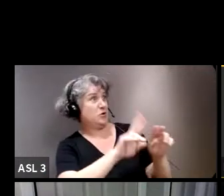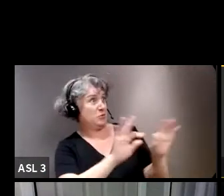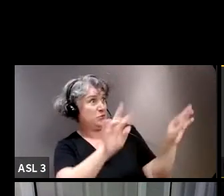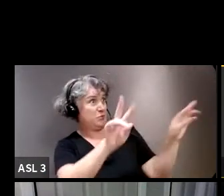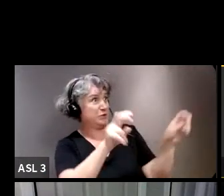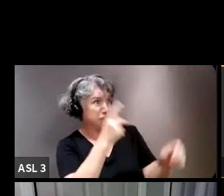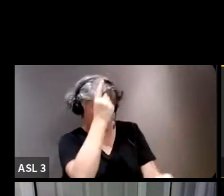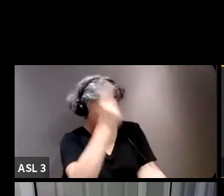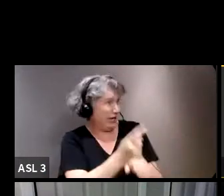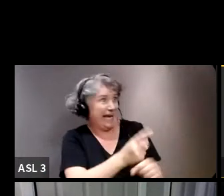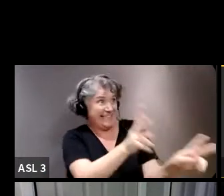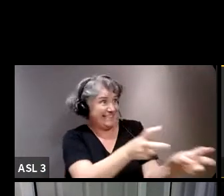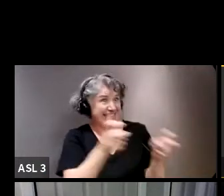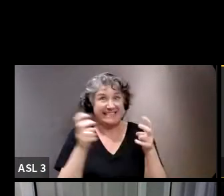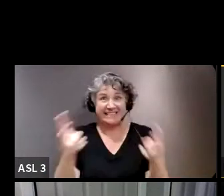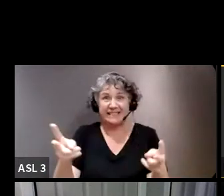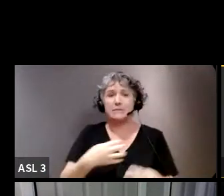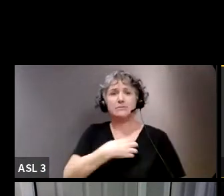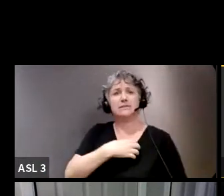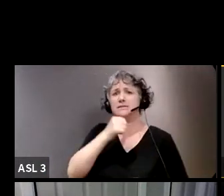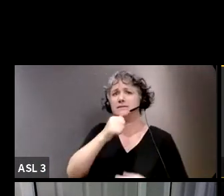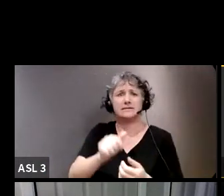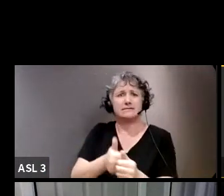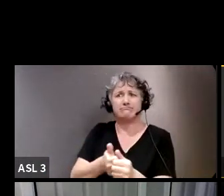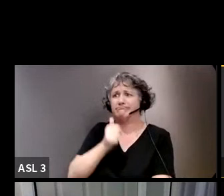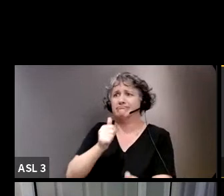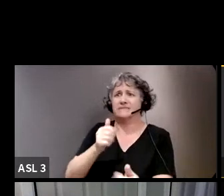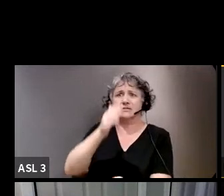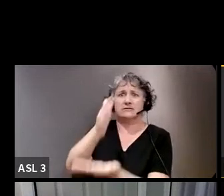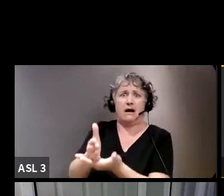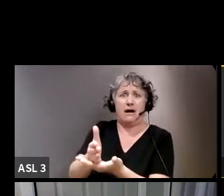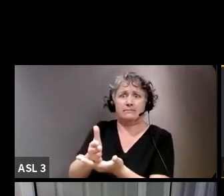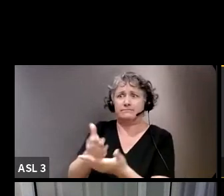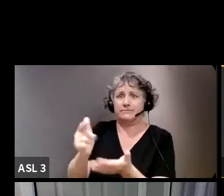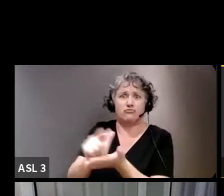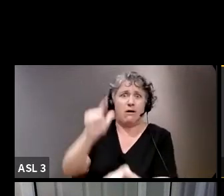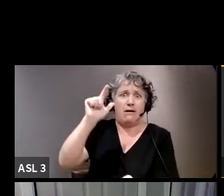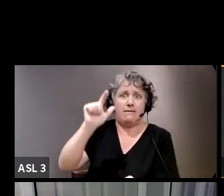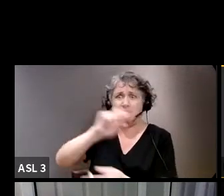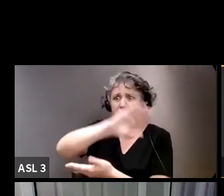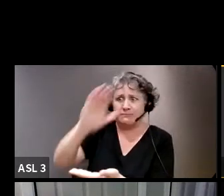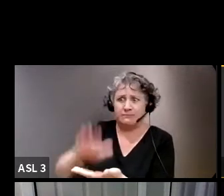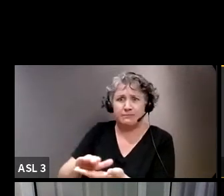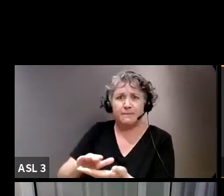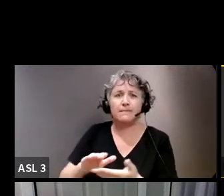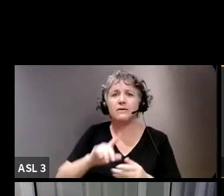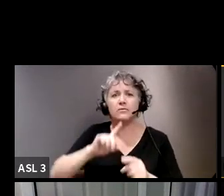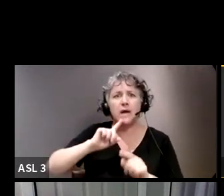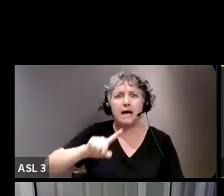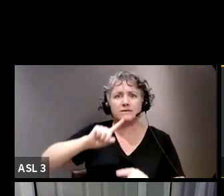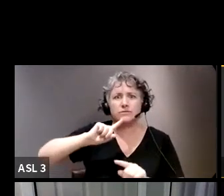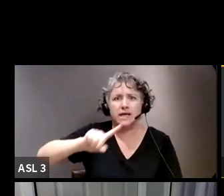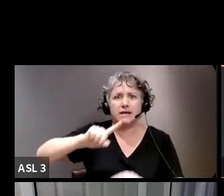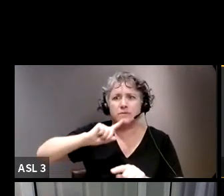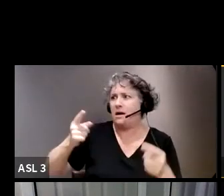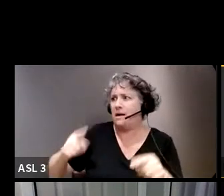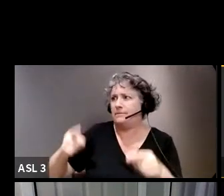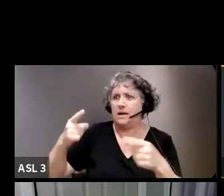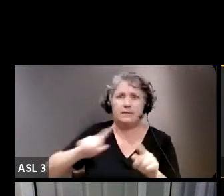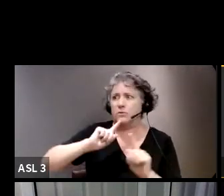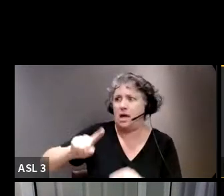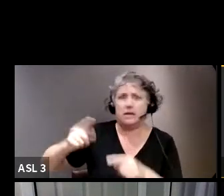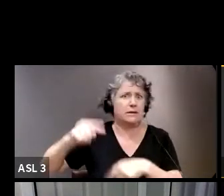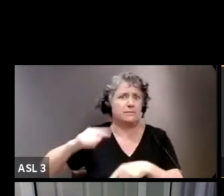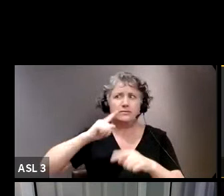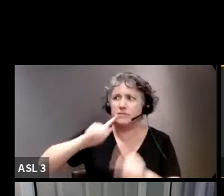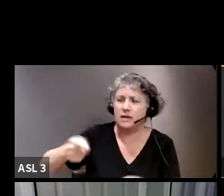because policing doesn't prevent crime it doesn't stop crime from occurring all it is is it's reacting to something and so really if we want